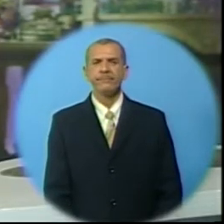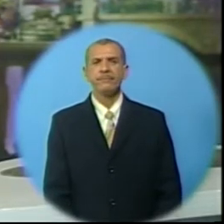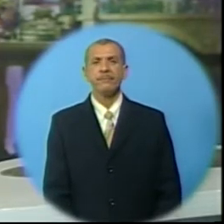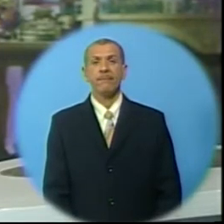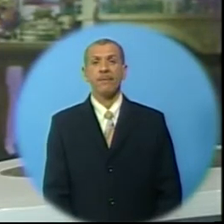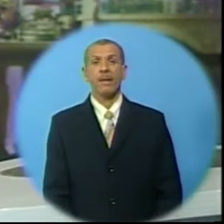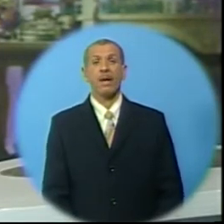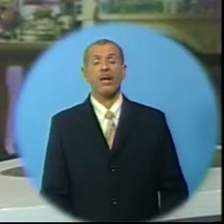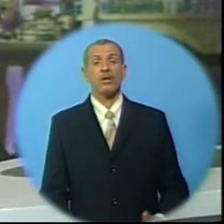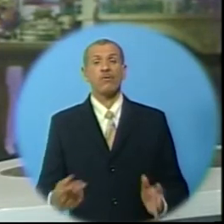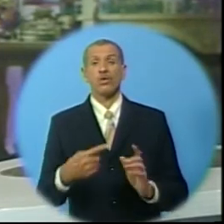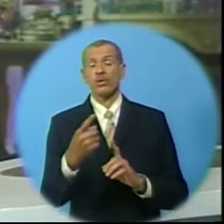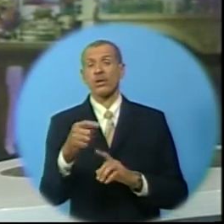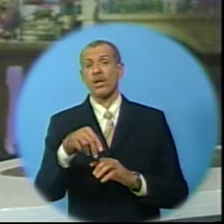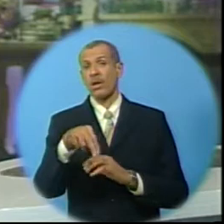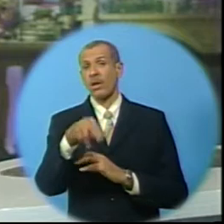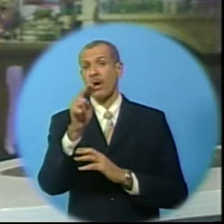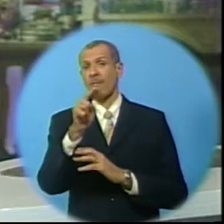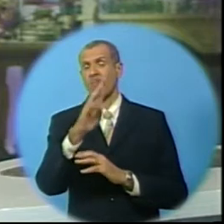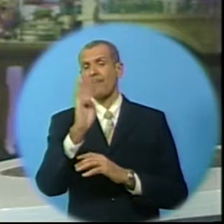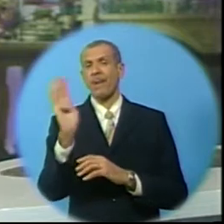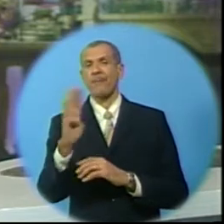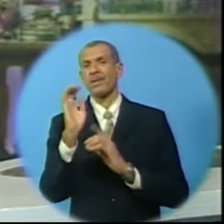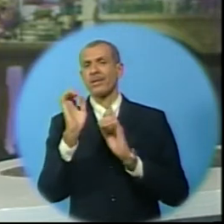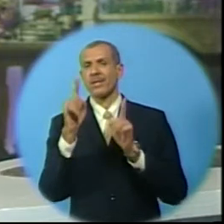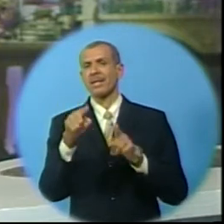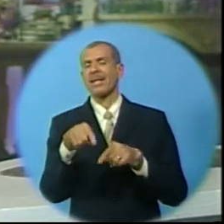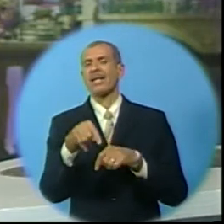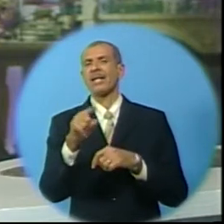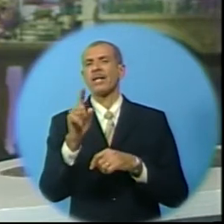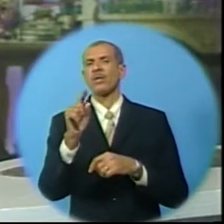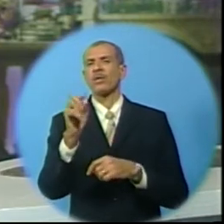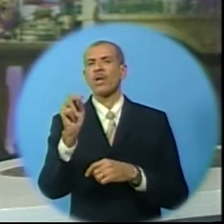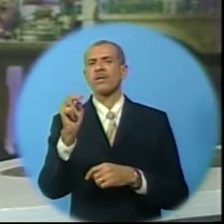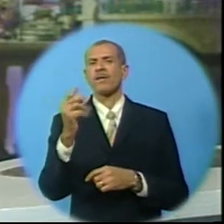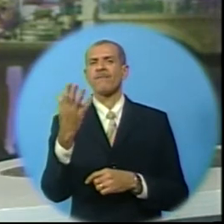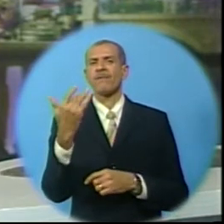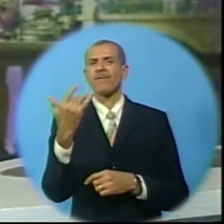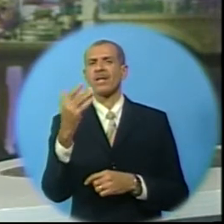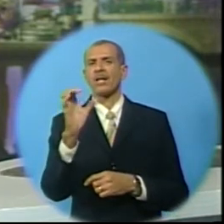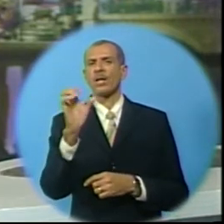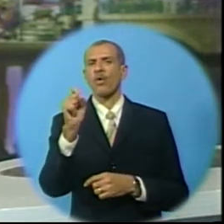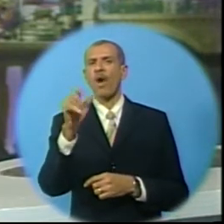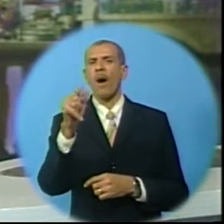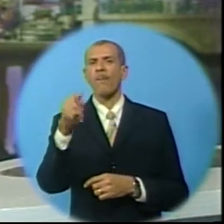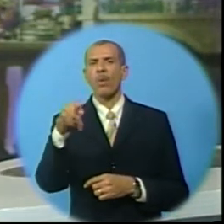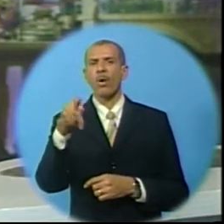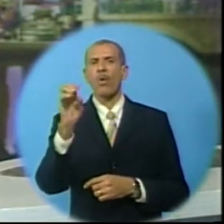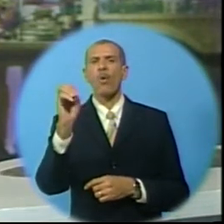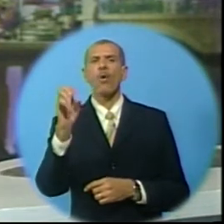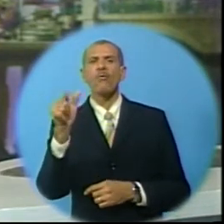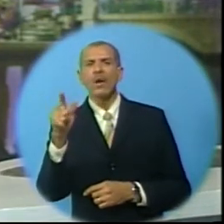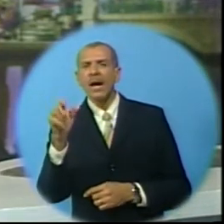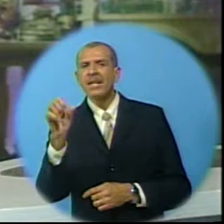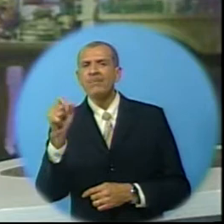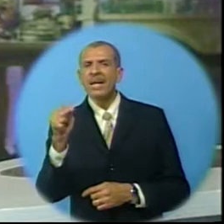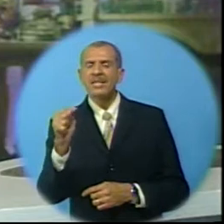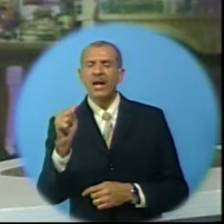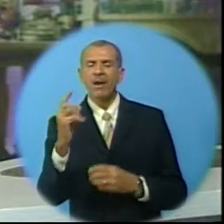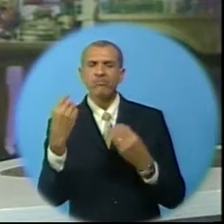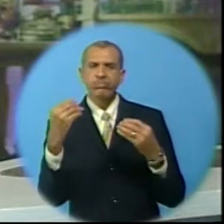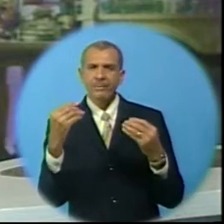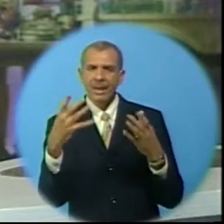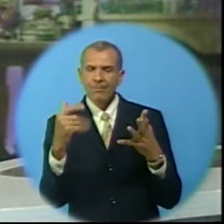This one for those in the north. Barbadians attending the 2015 Crop Over Speightstown Market and Pan Around the Town event to be